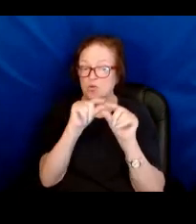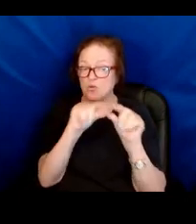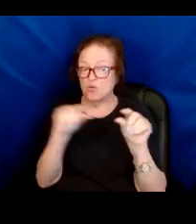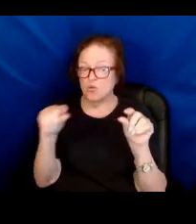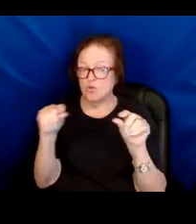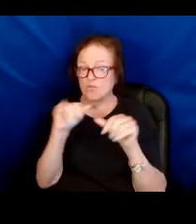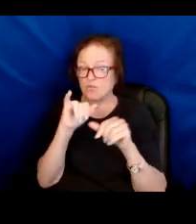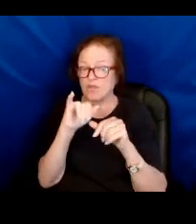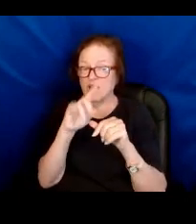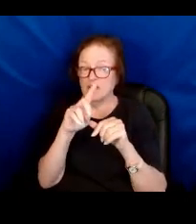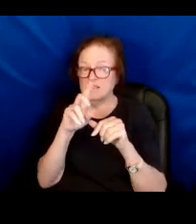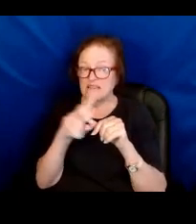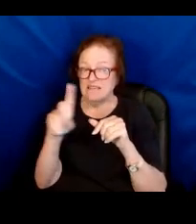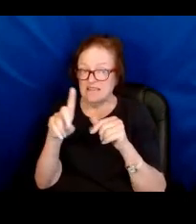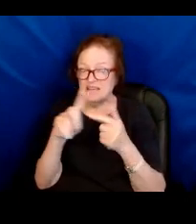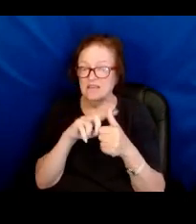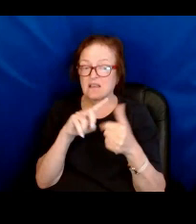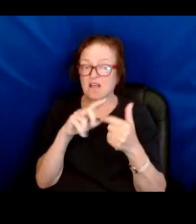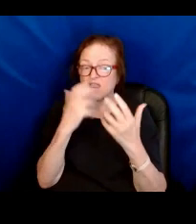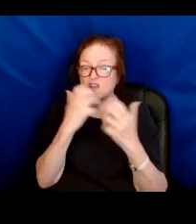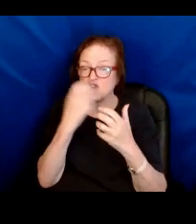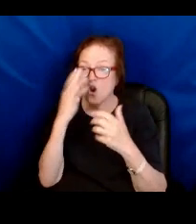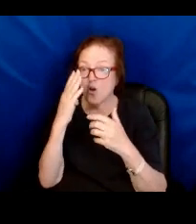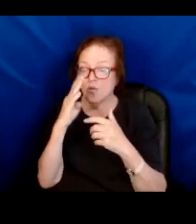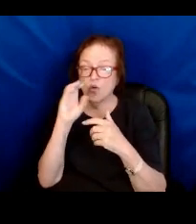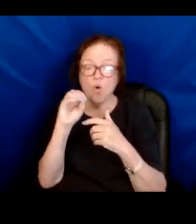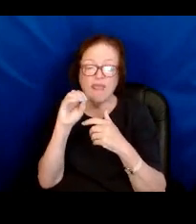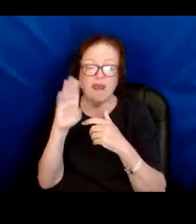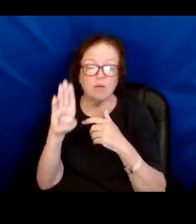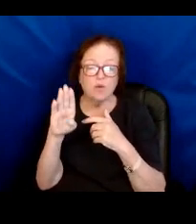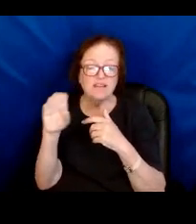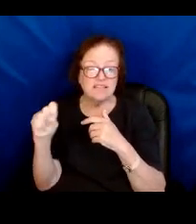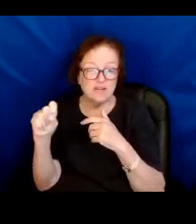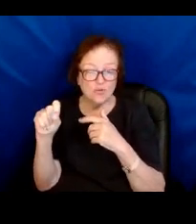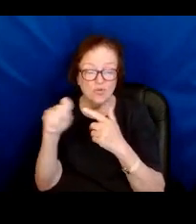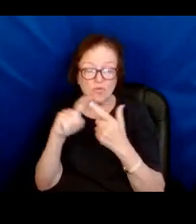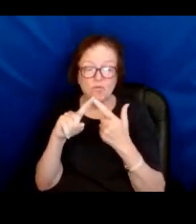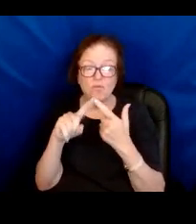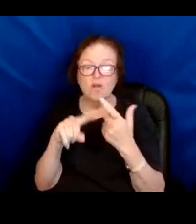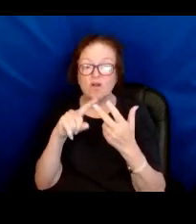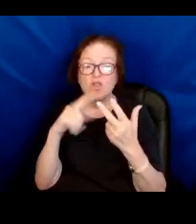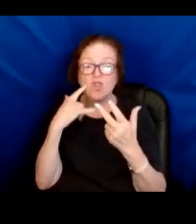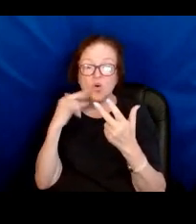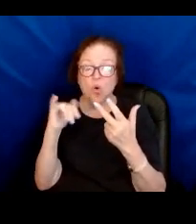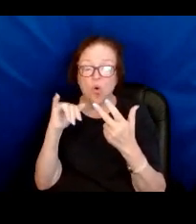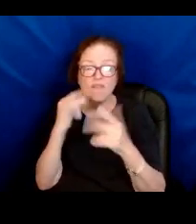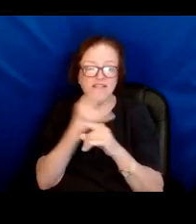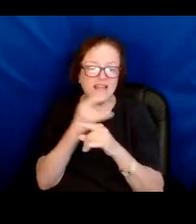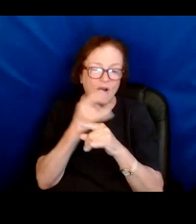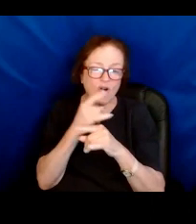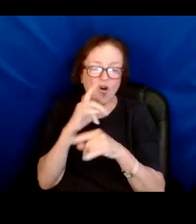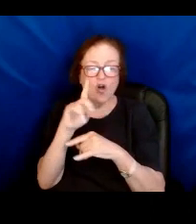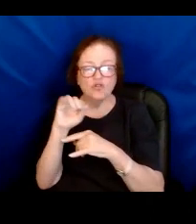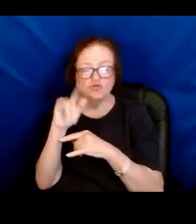ID/DD clients. The darker blue are organic brain syndrome. The gold color are alcohol and other substance